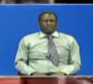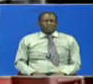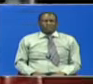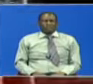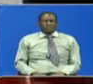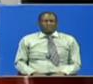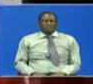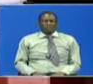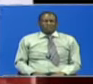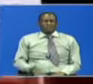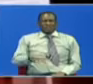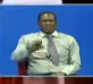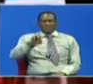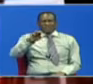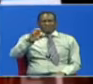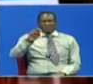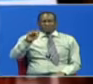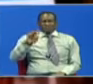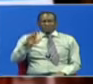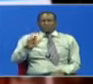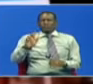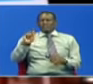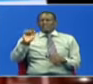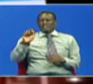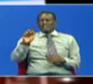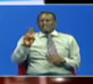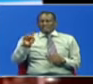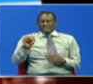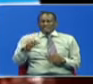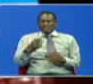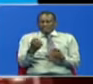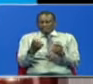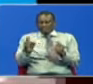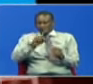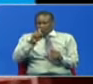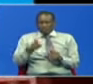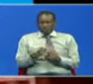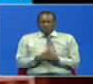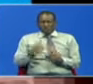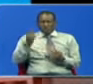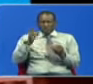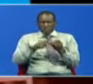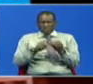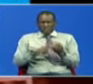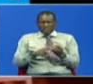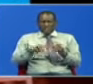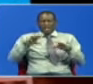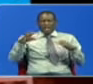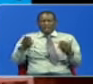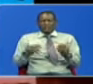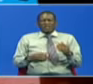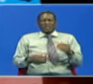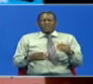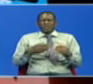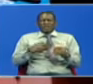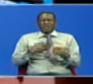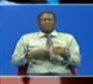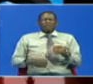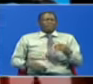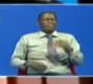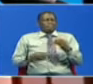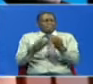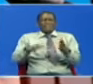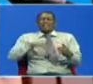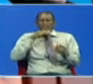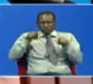My name is Emmanuel Toh from KTN News. Just a few questions. One, we've recorded the highest number of deaths today. How